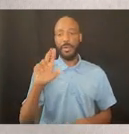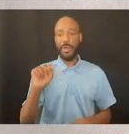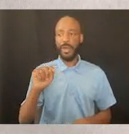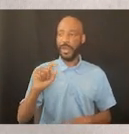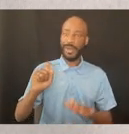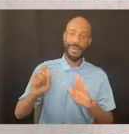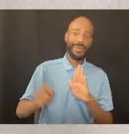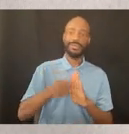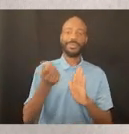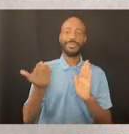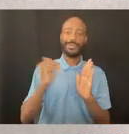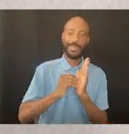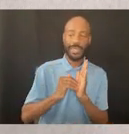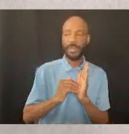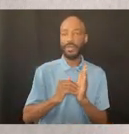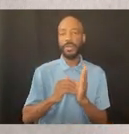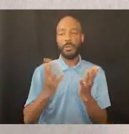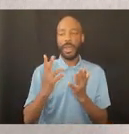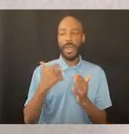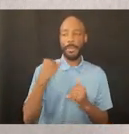while reimagining day-to-day life